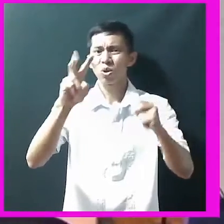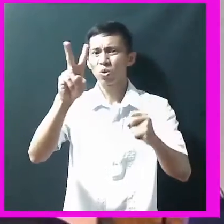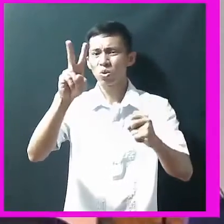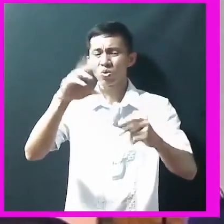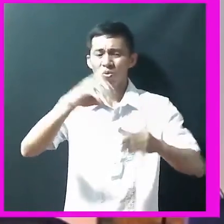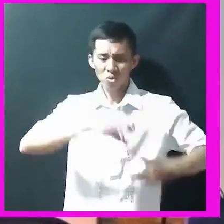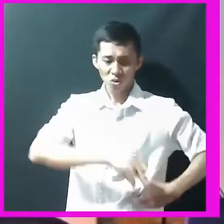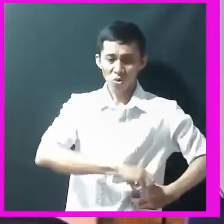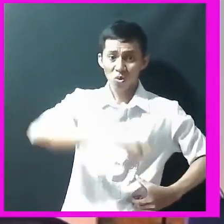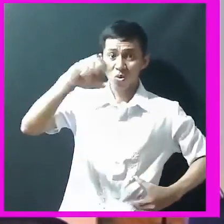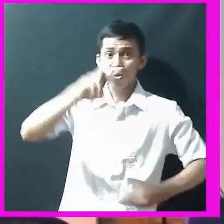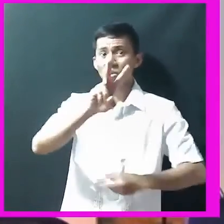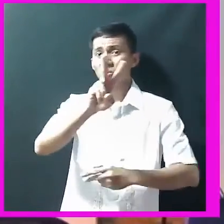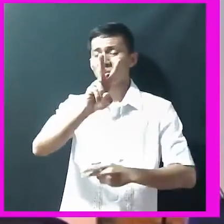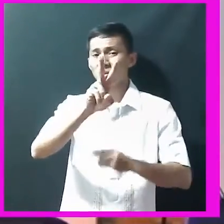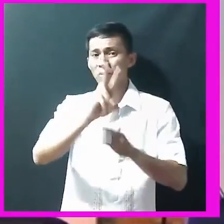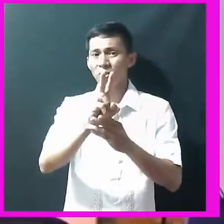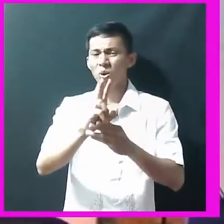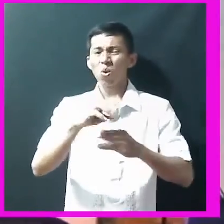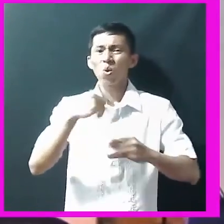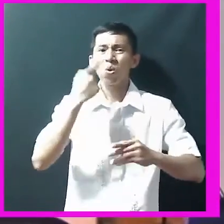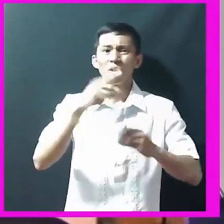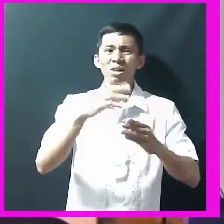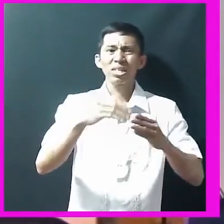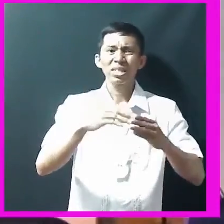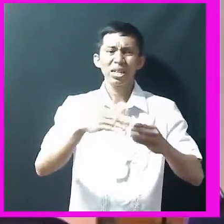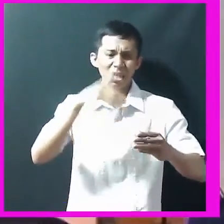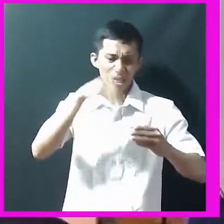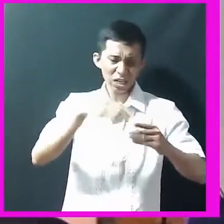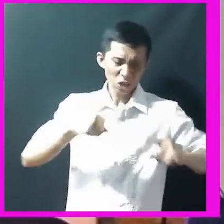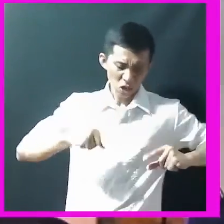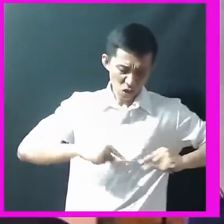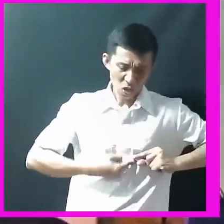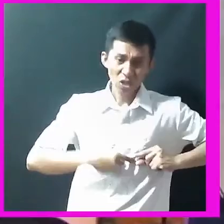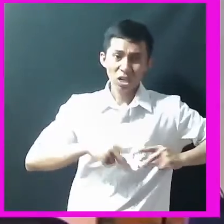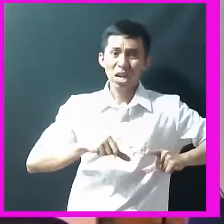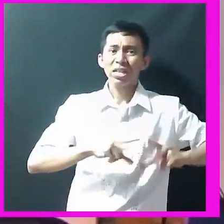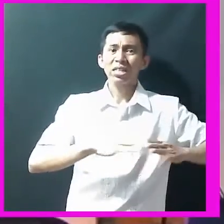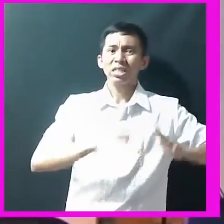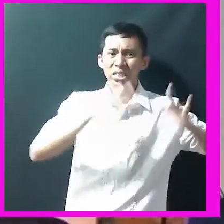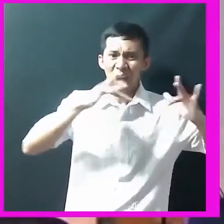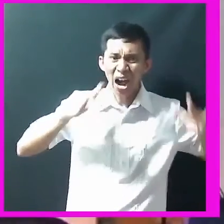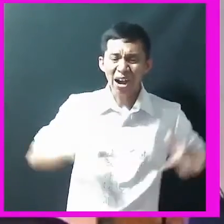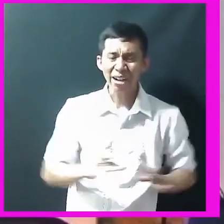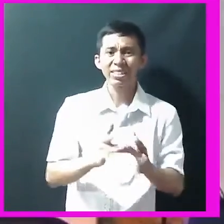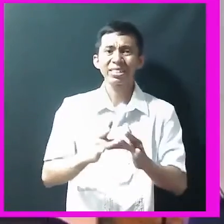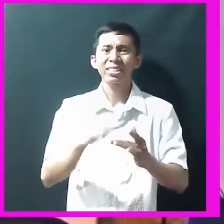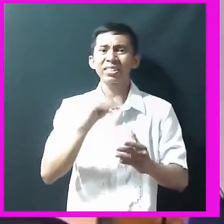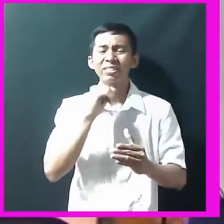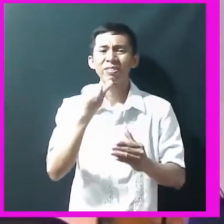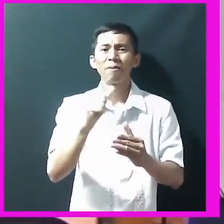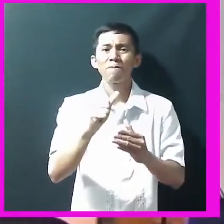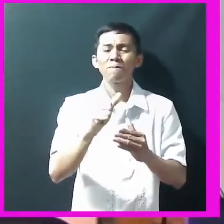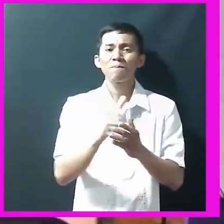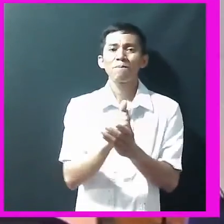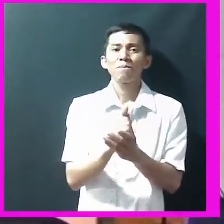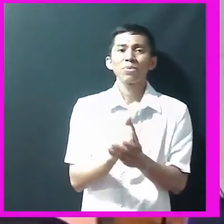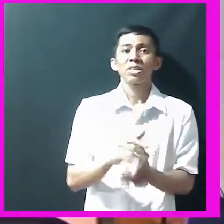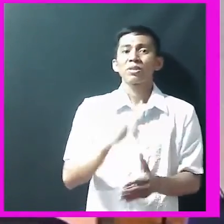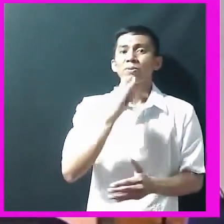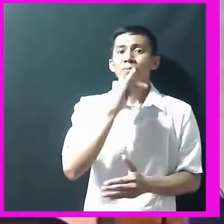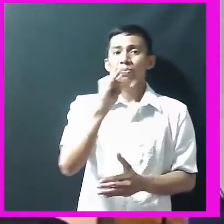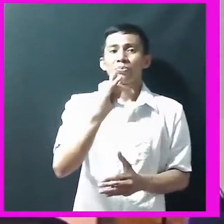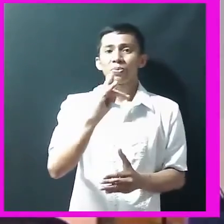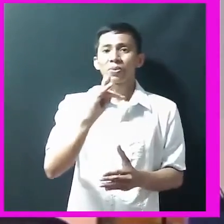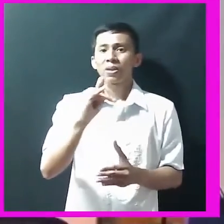sword, piercing even to the dividing asunder of soul and spirit, and even in the joints and marrow, and is